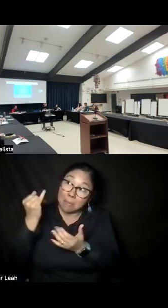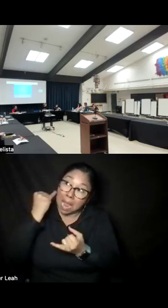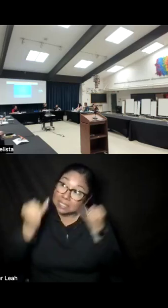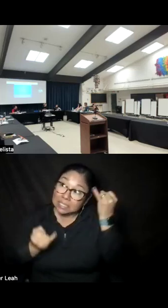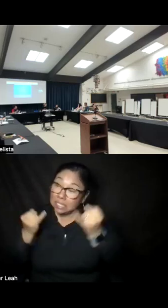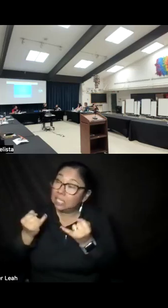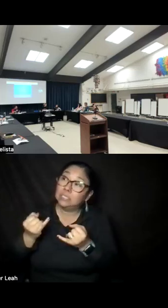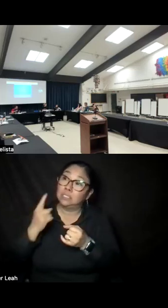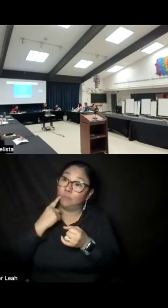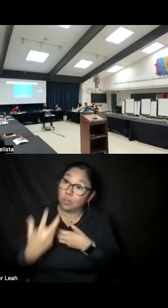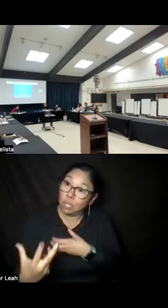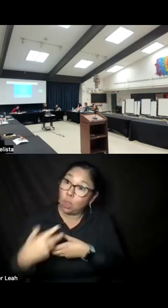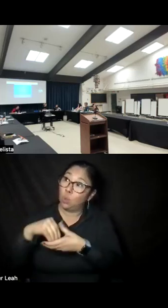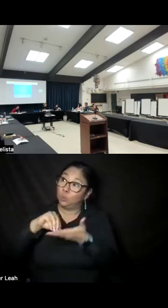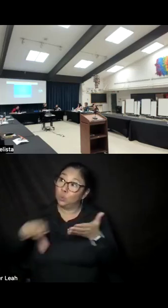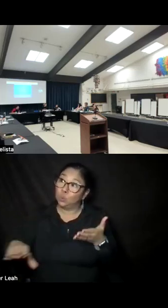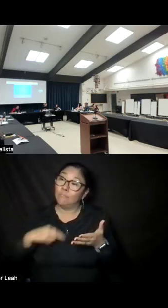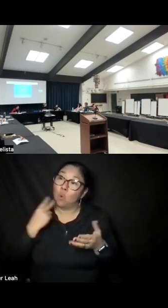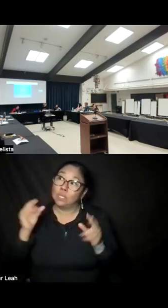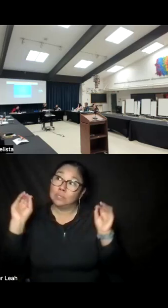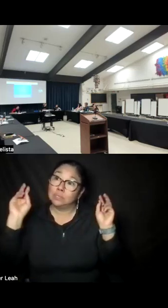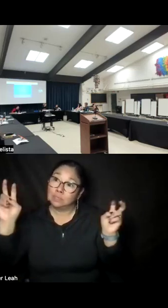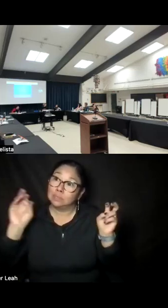to get student voice in our meetings. So.